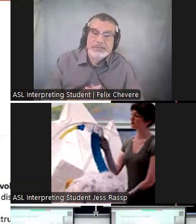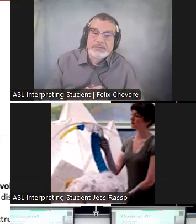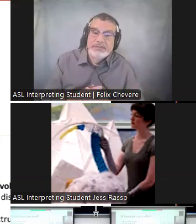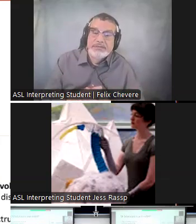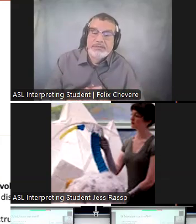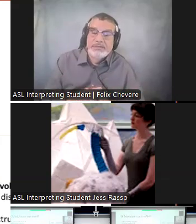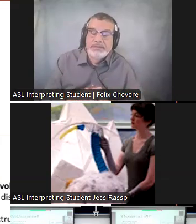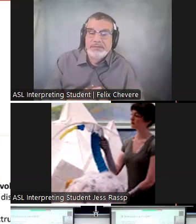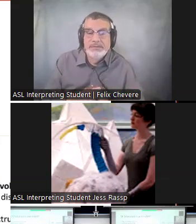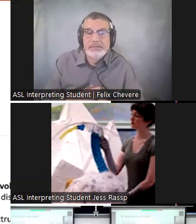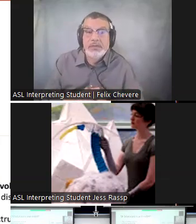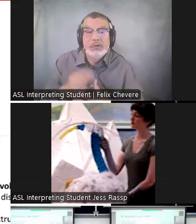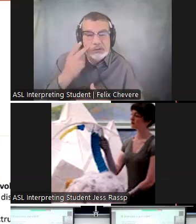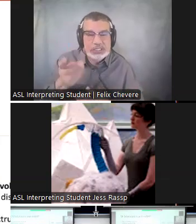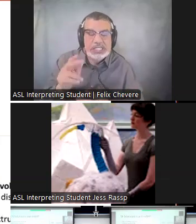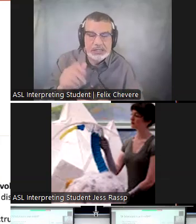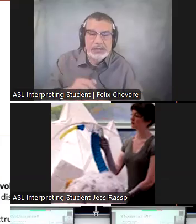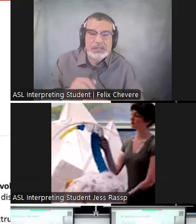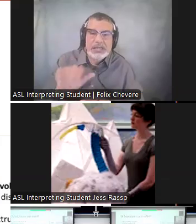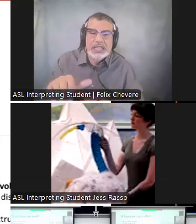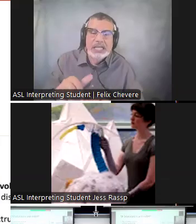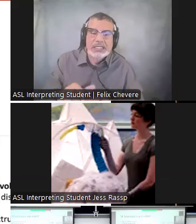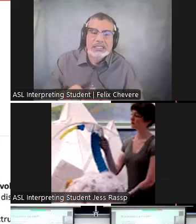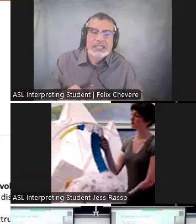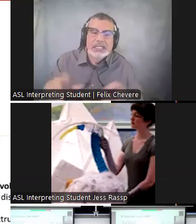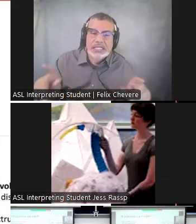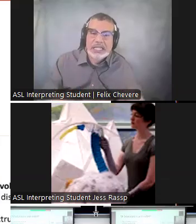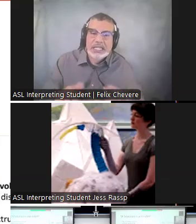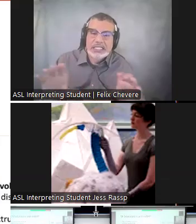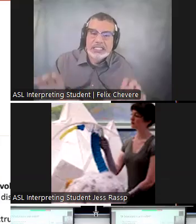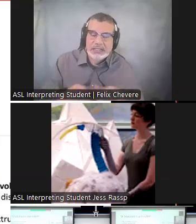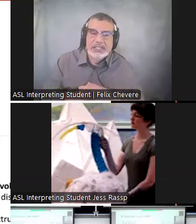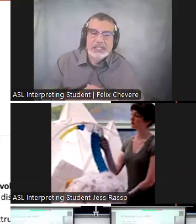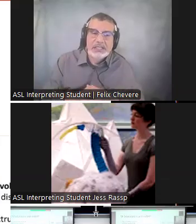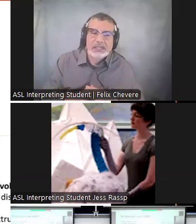this, if we use these activators,